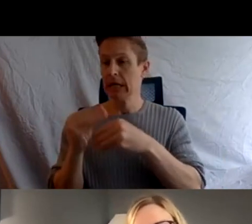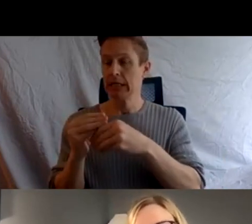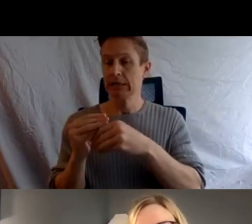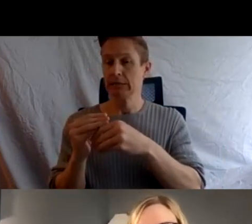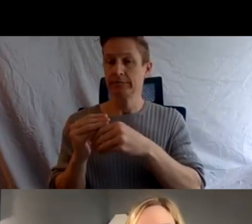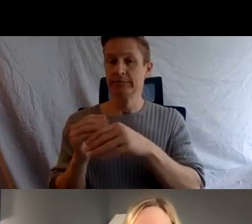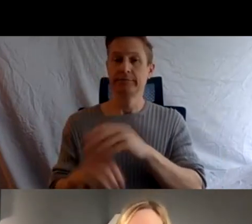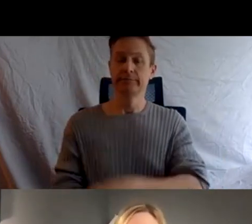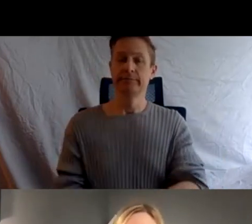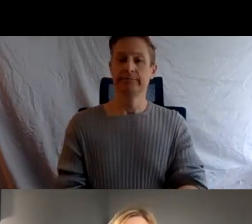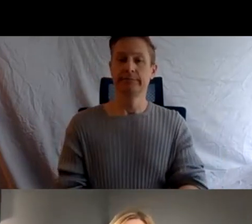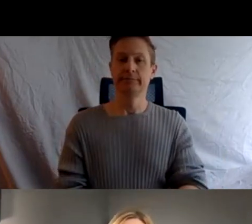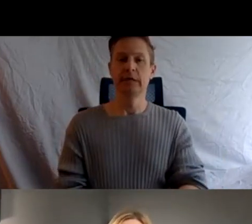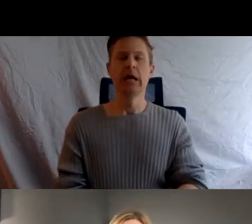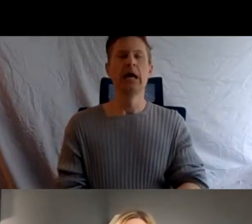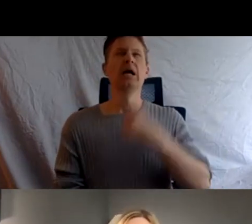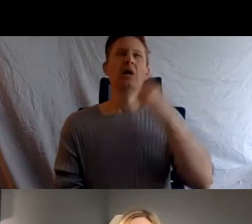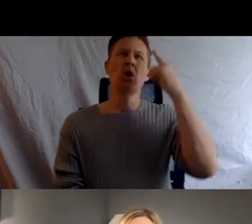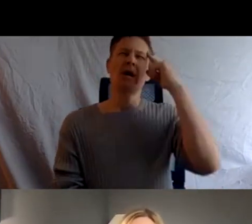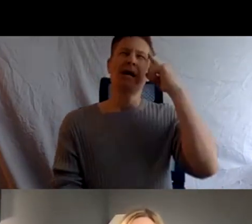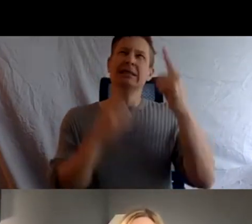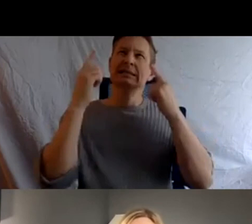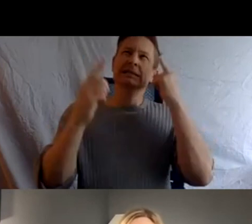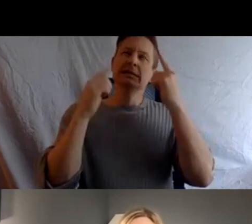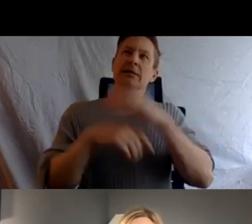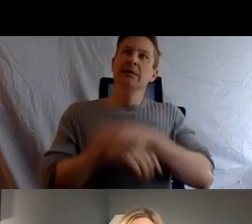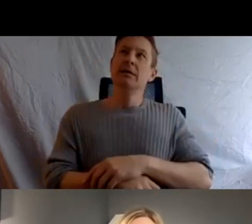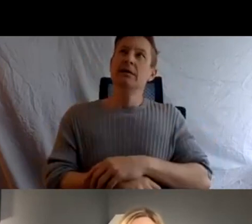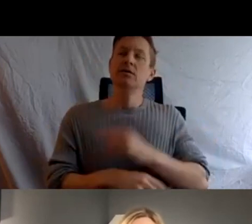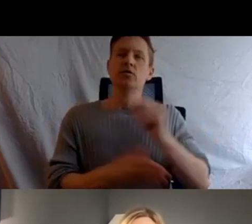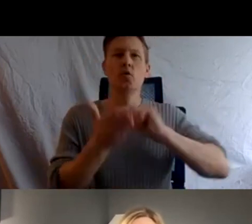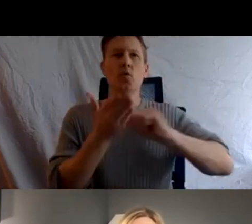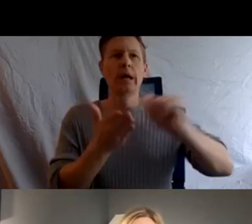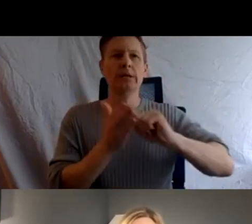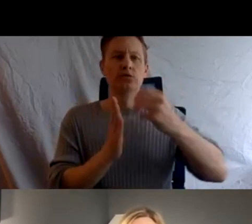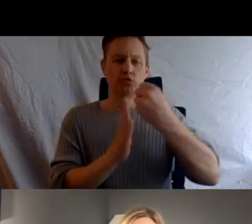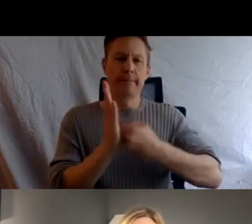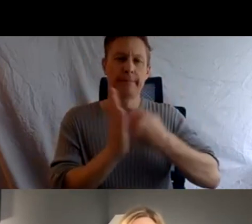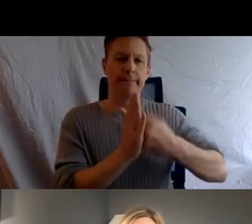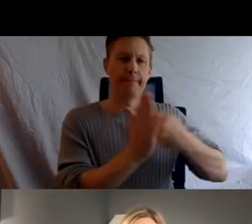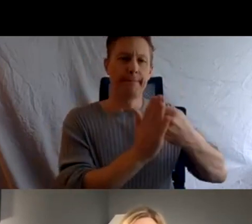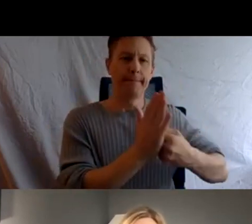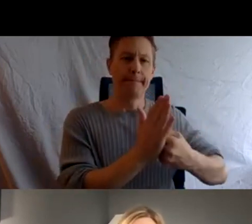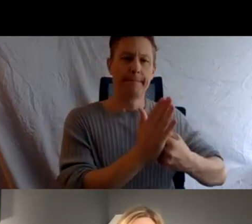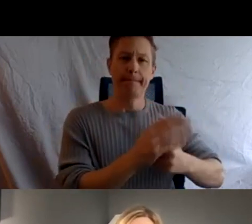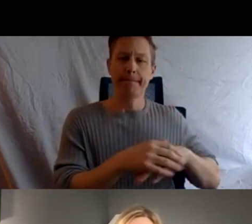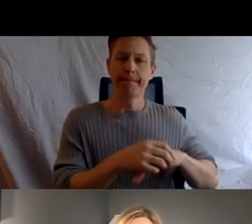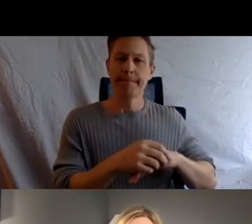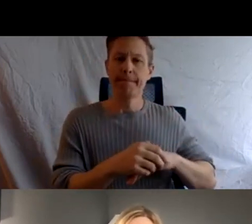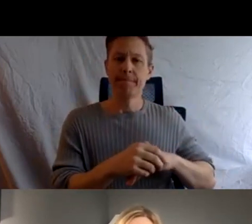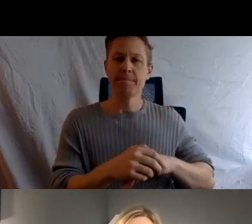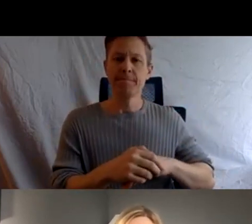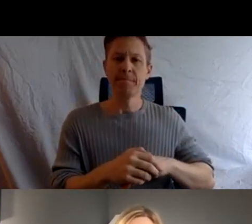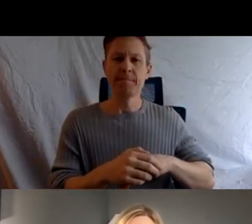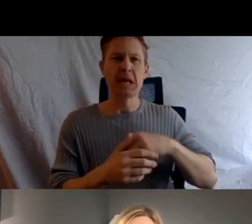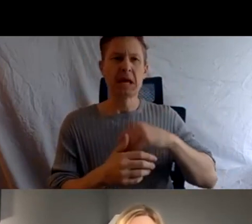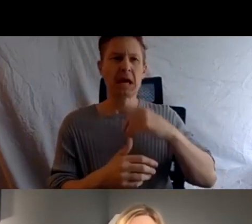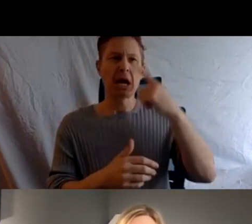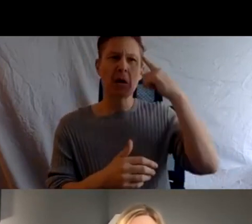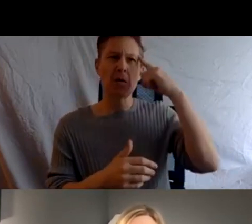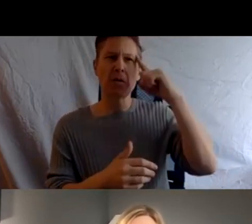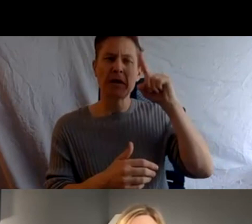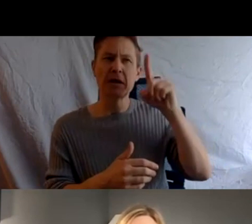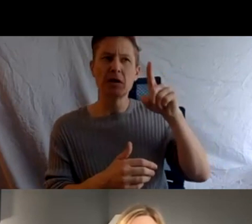out? Well, I was just thinking about it, when we were writing the scripts, I don't think we